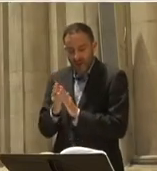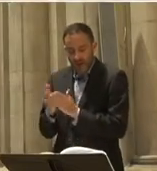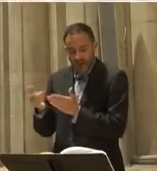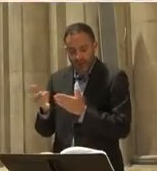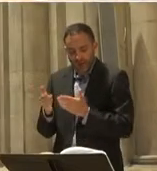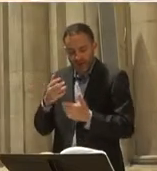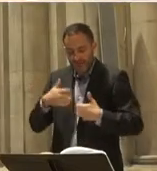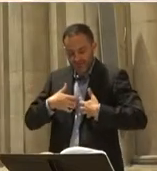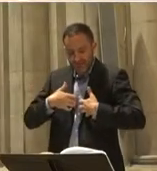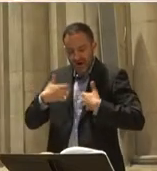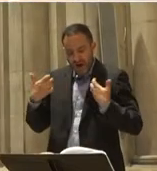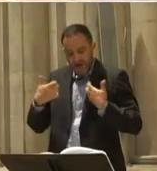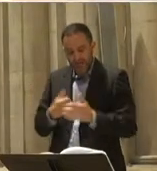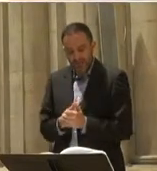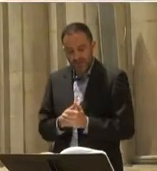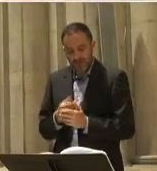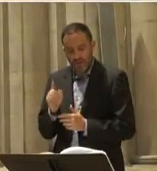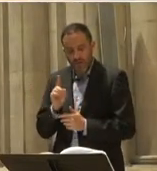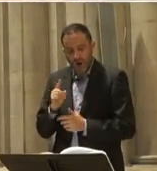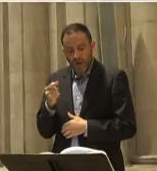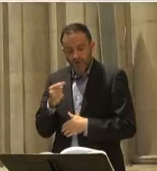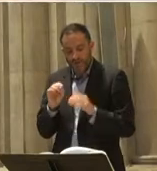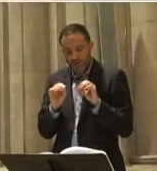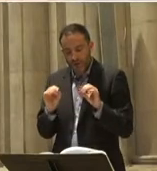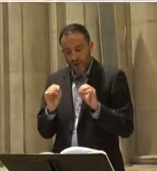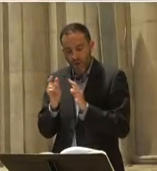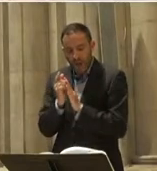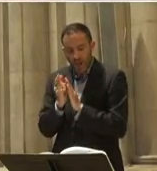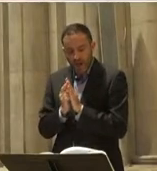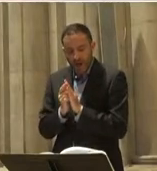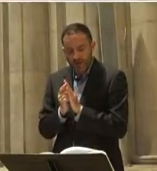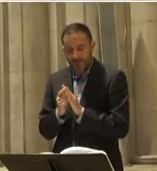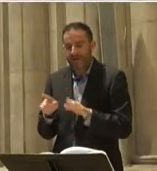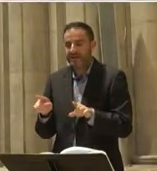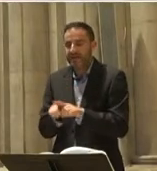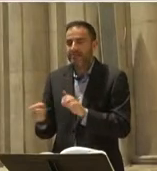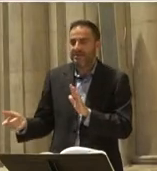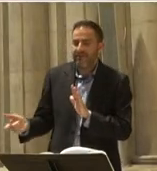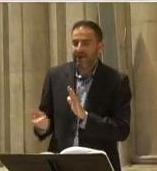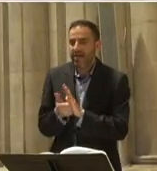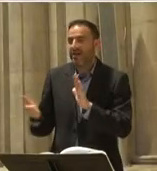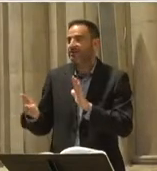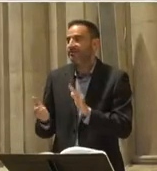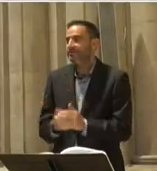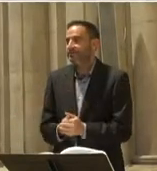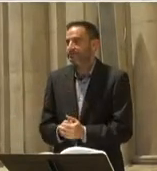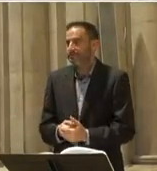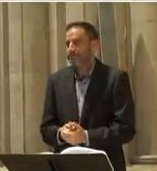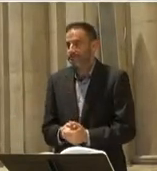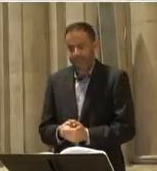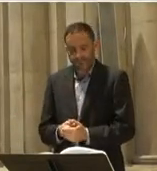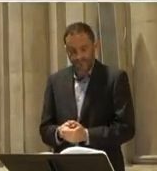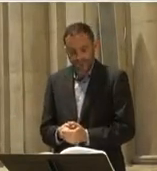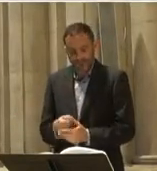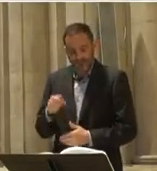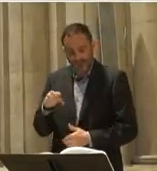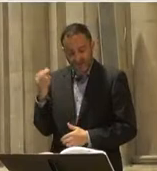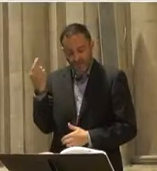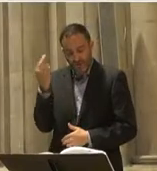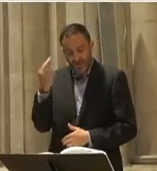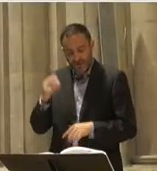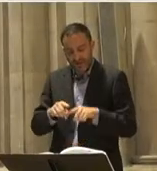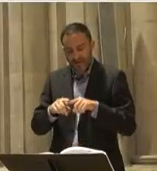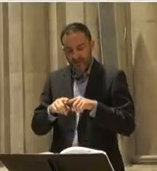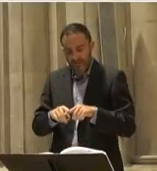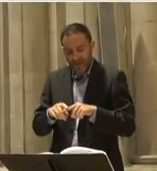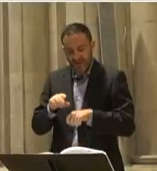law brings wrath, but where there is no law, neither is there violation. For this reason, it depends